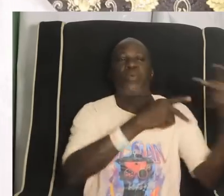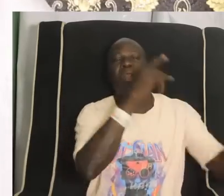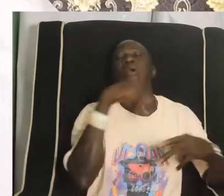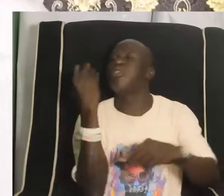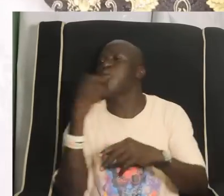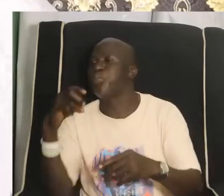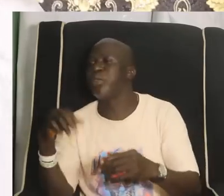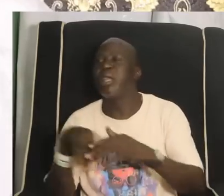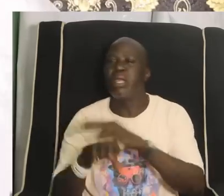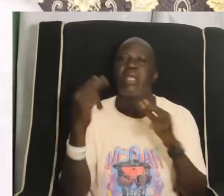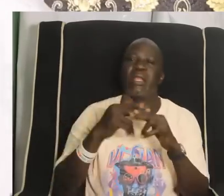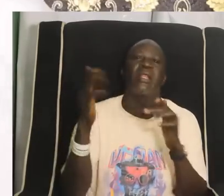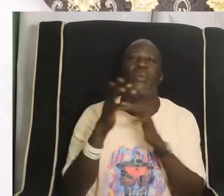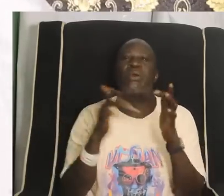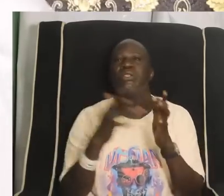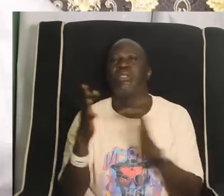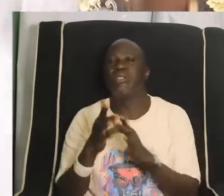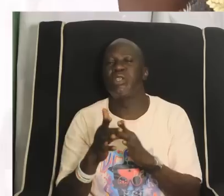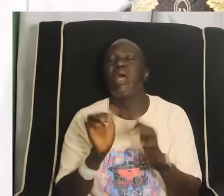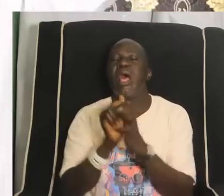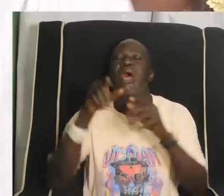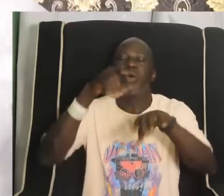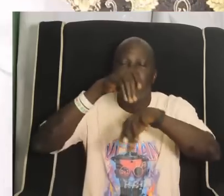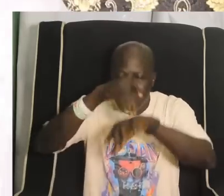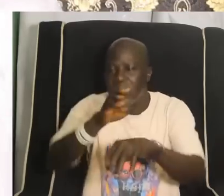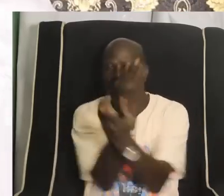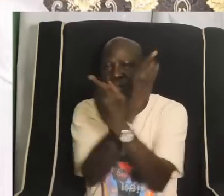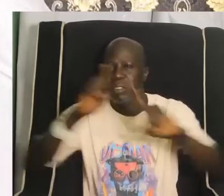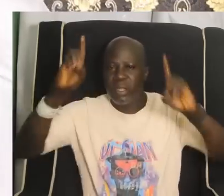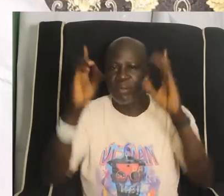Ayo. Atu madaya. Atu osire.